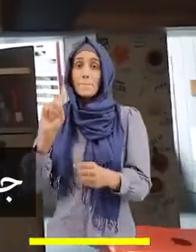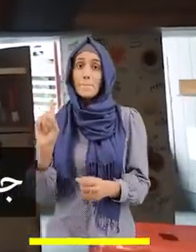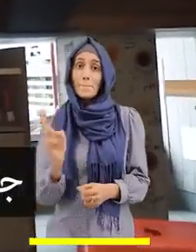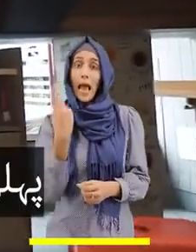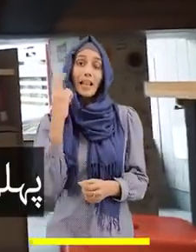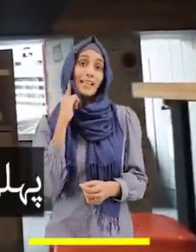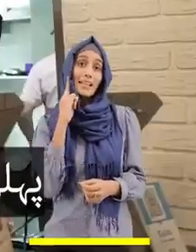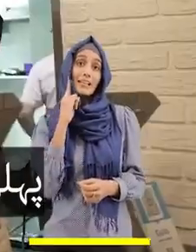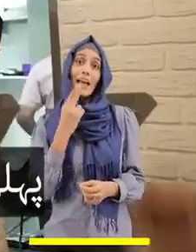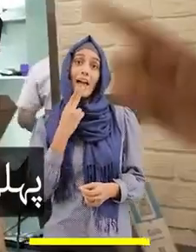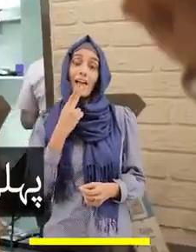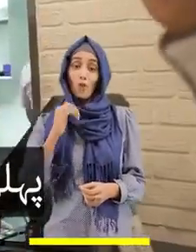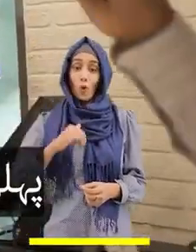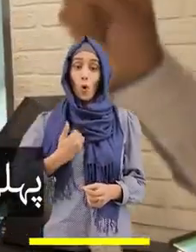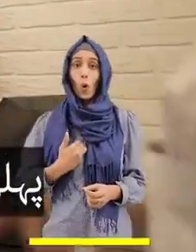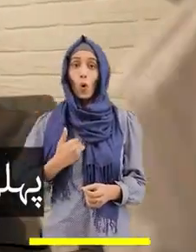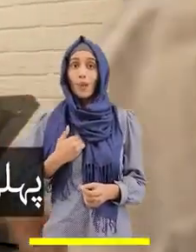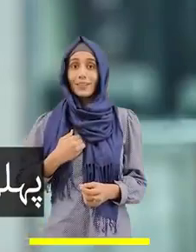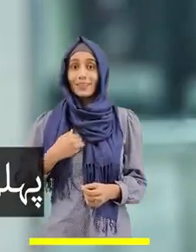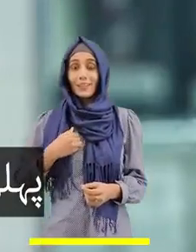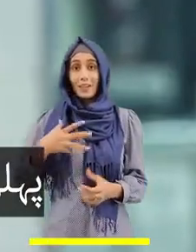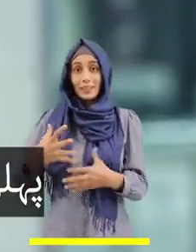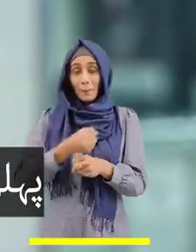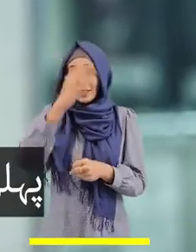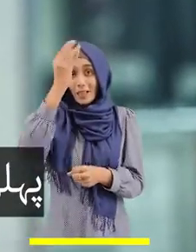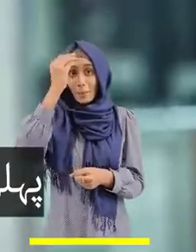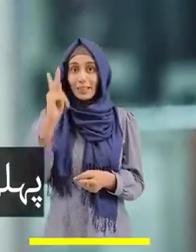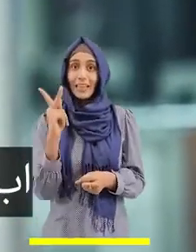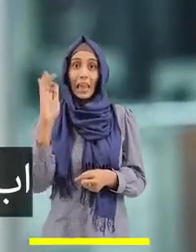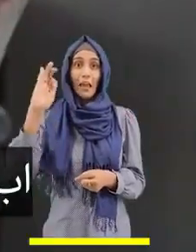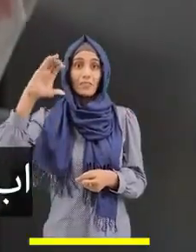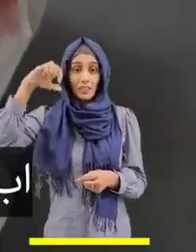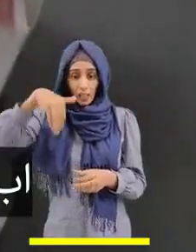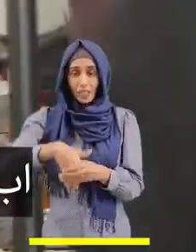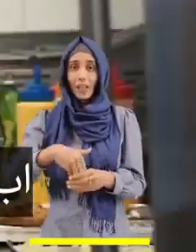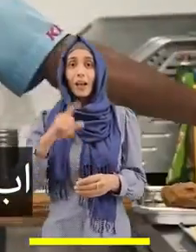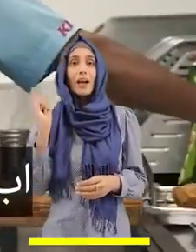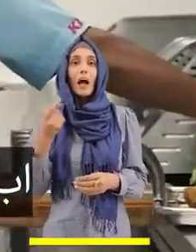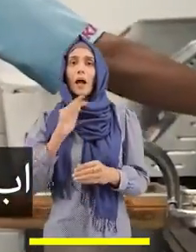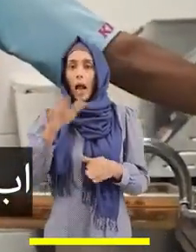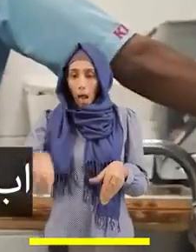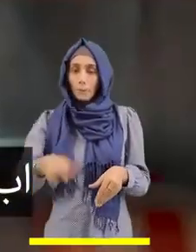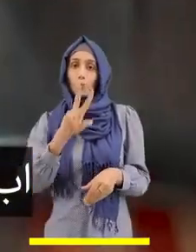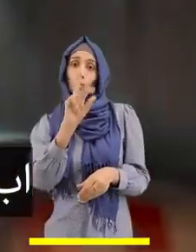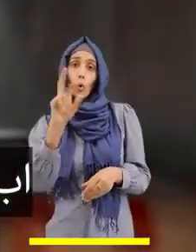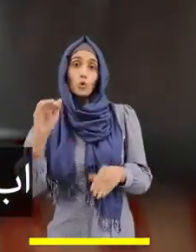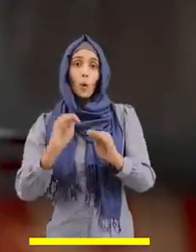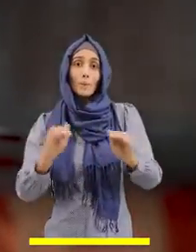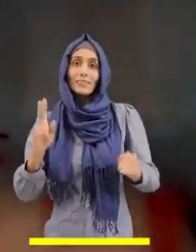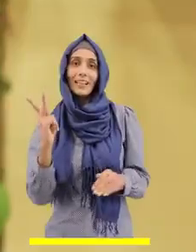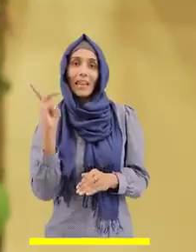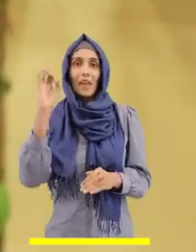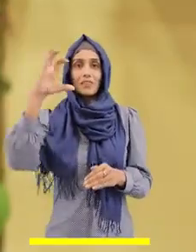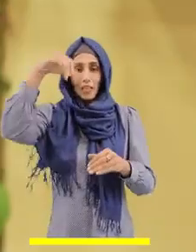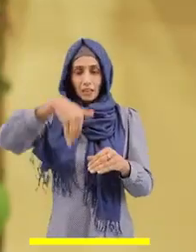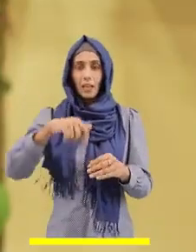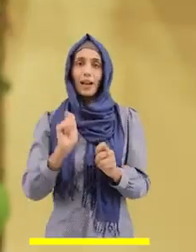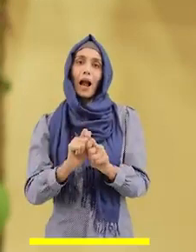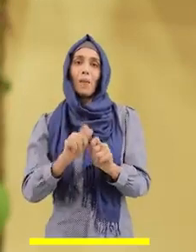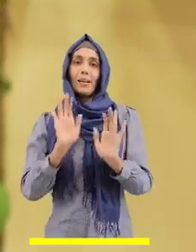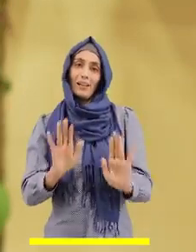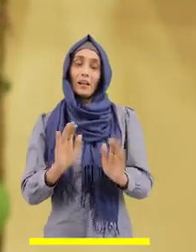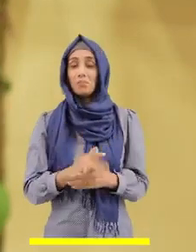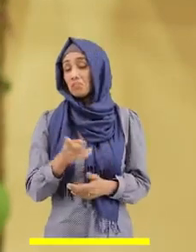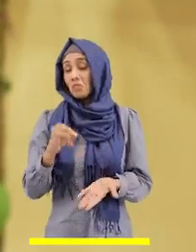launched the first deaf-run KFC branch. And now they employ over 200 young people in their restaurants. There's tremendous